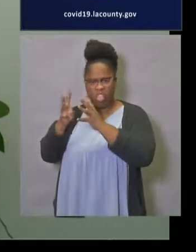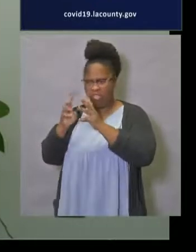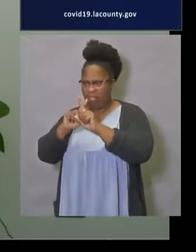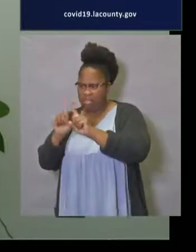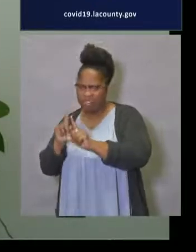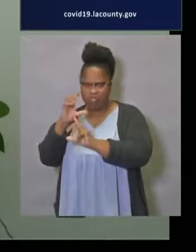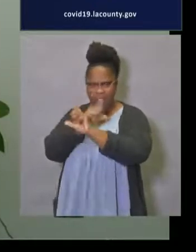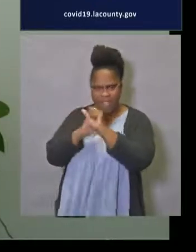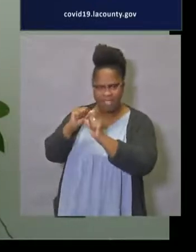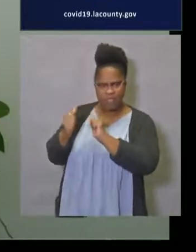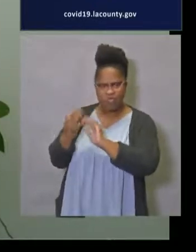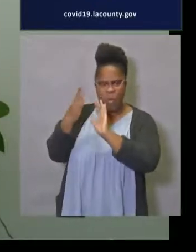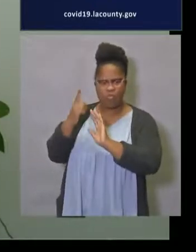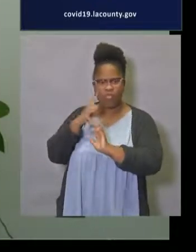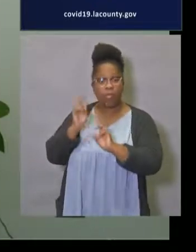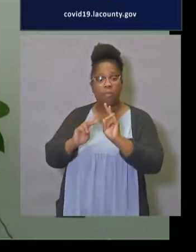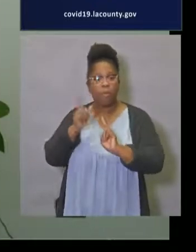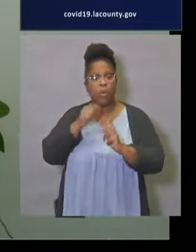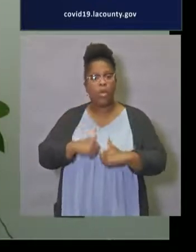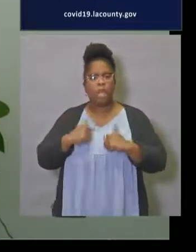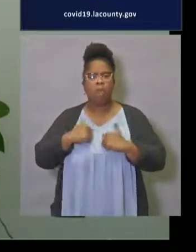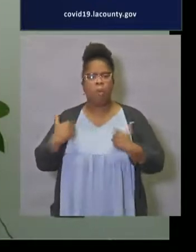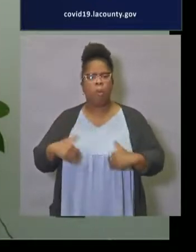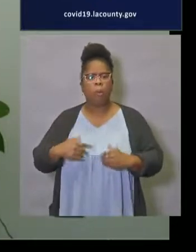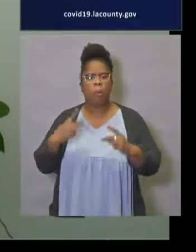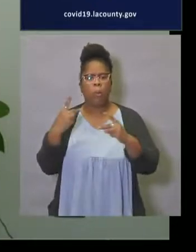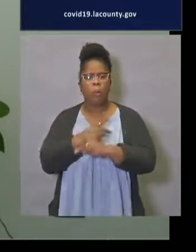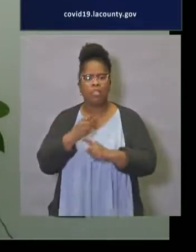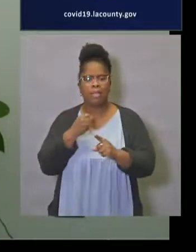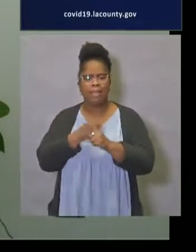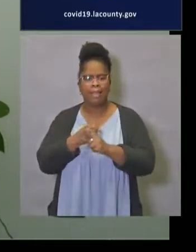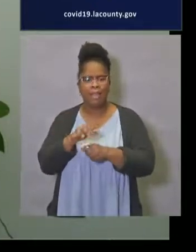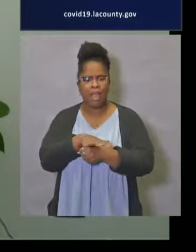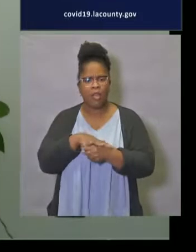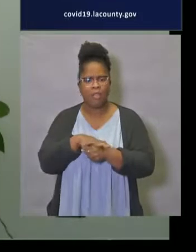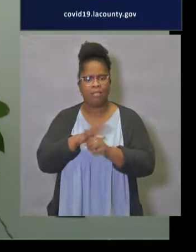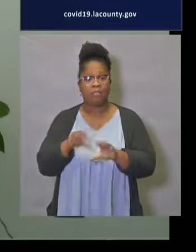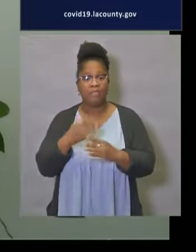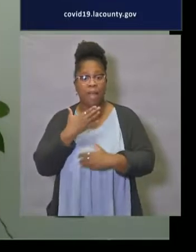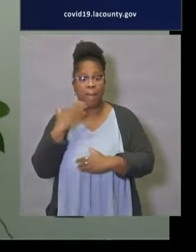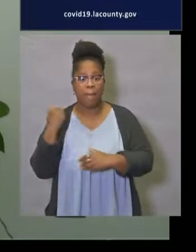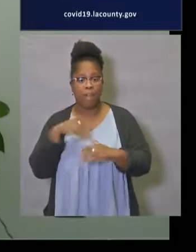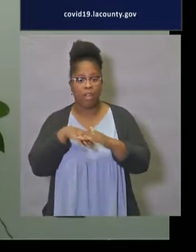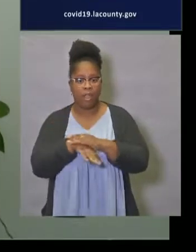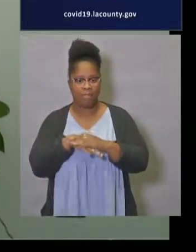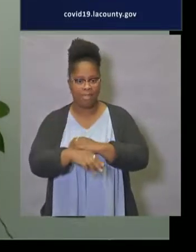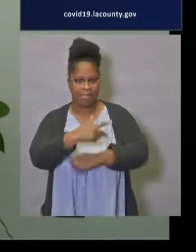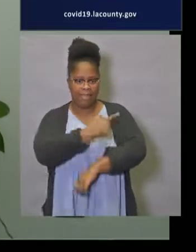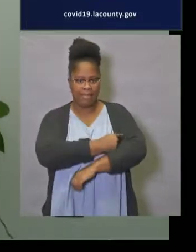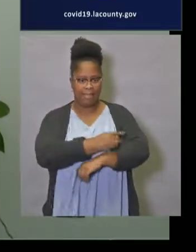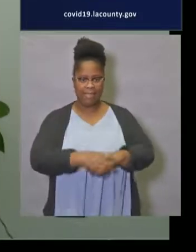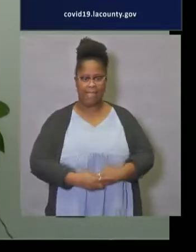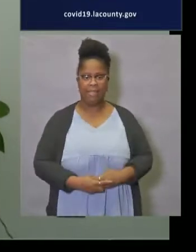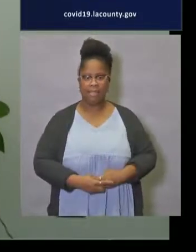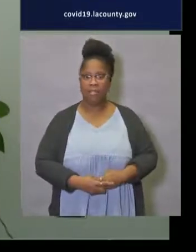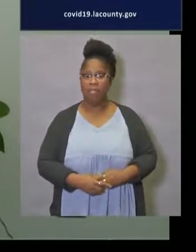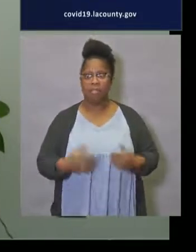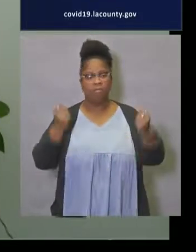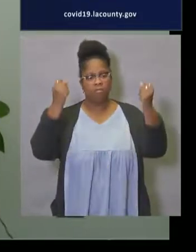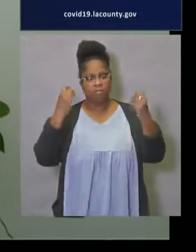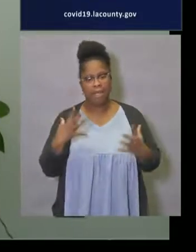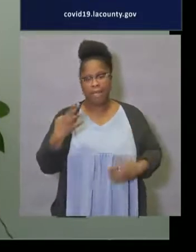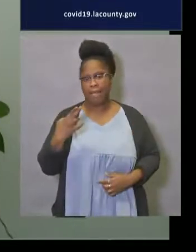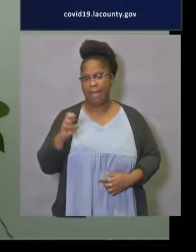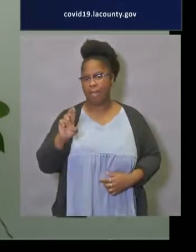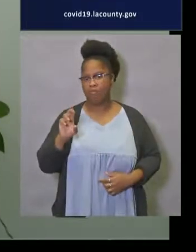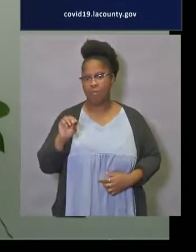for people who are living in the hardest hit areas to have better access to vaccines. There is no shortage of heroes here in